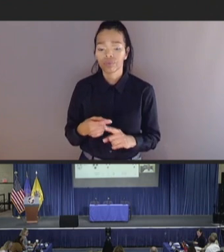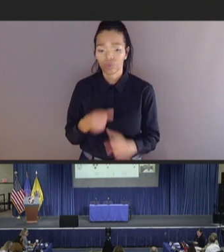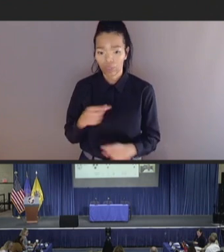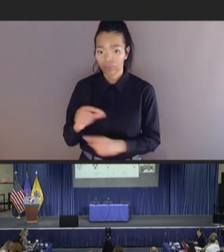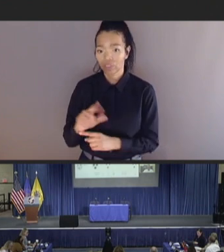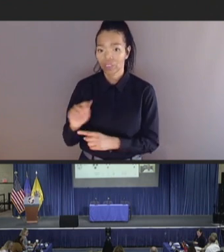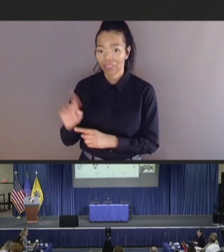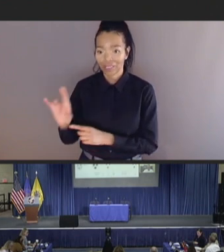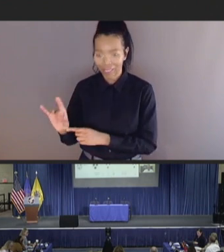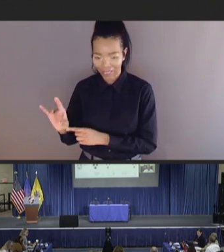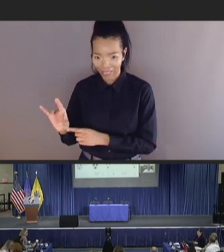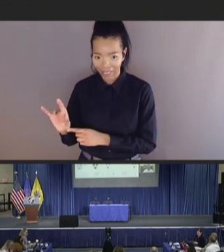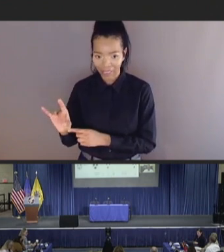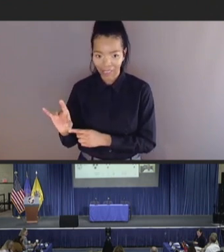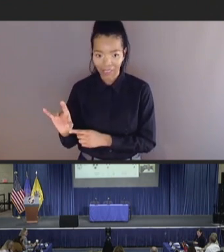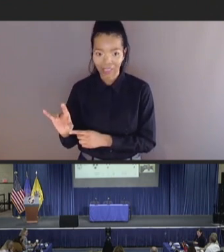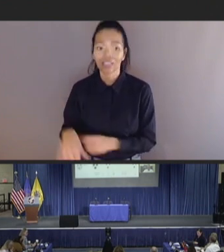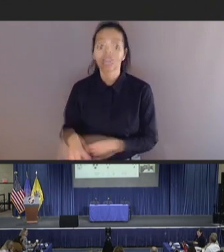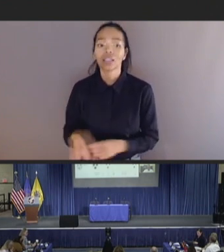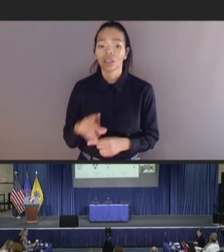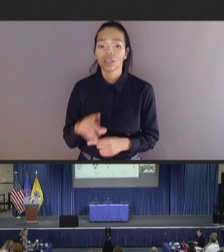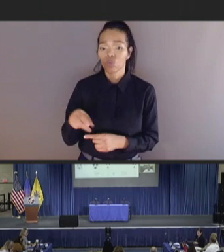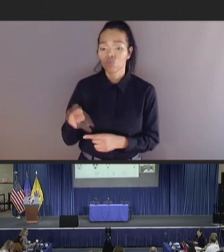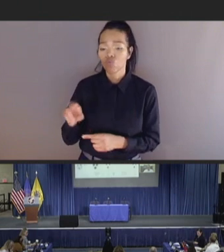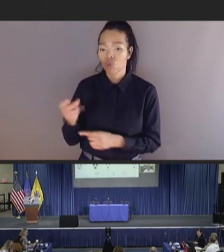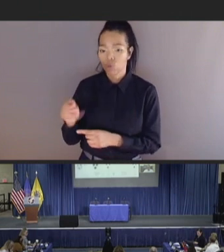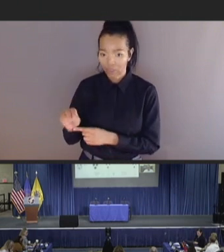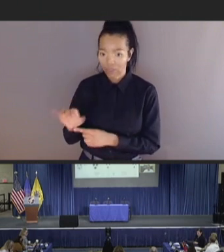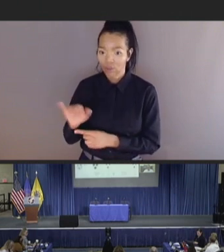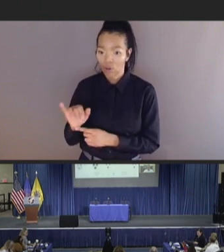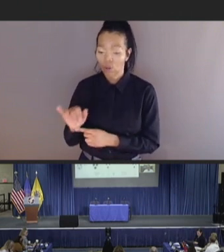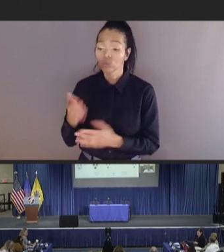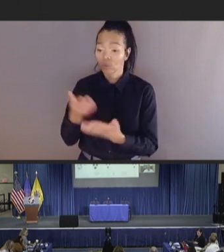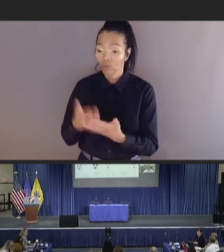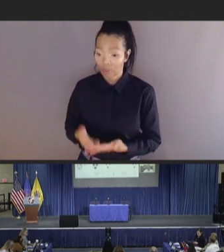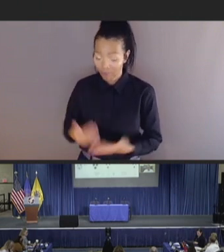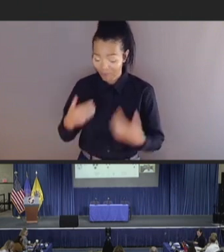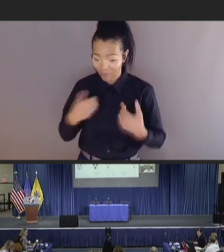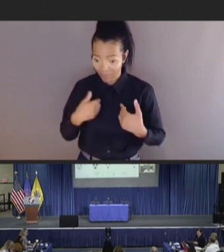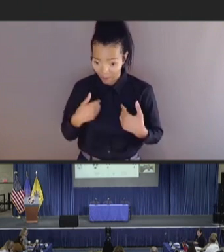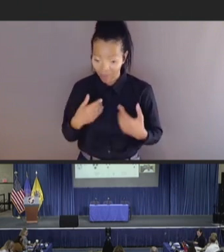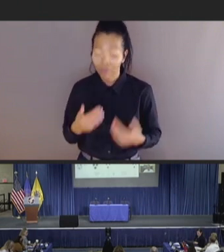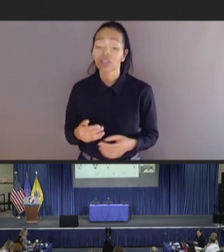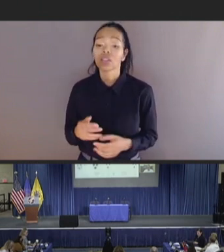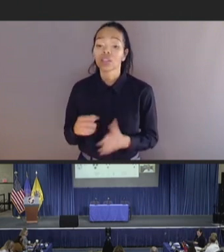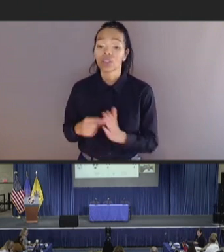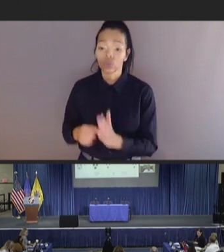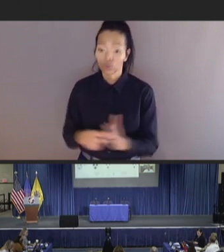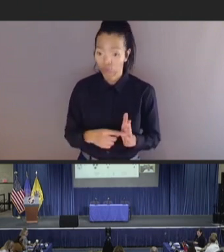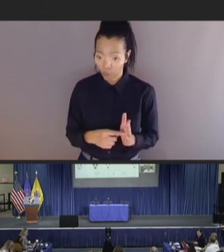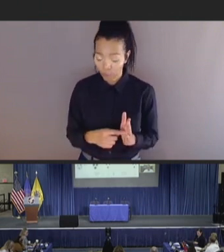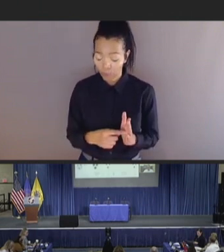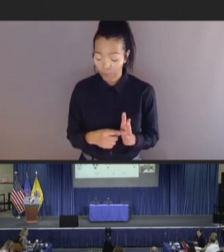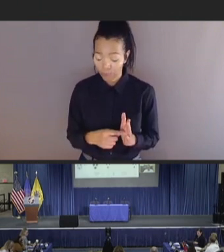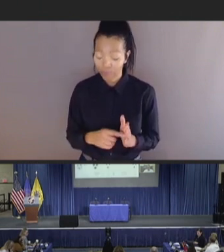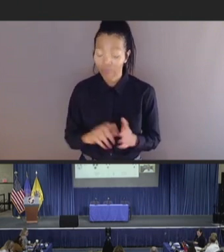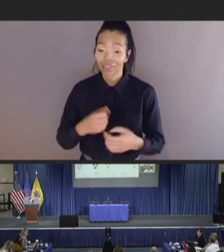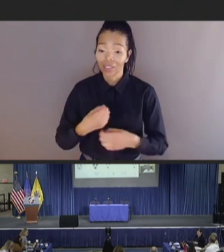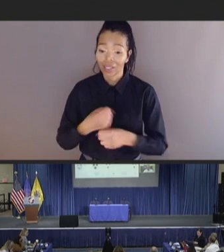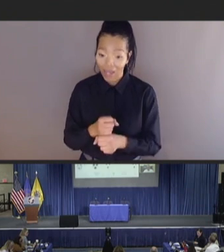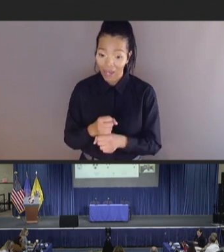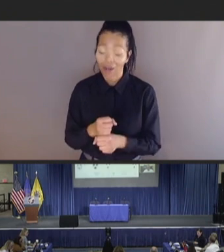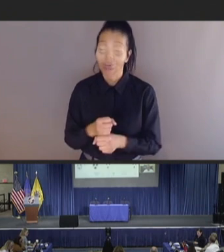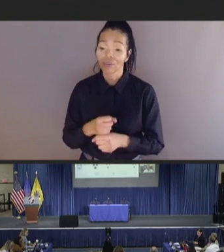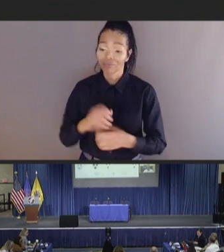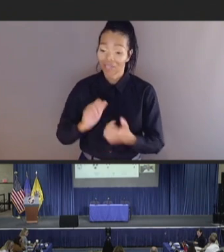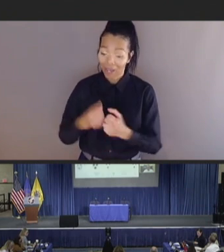GT8 60mer protein, and we have also provided evidence for the right in boosting or preclinical